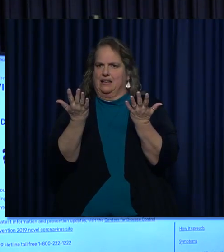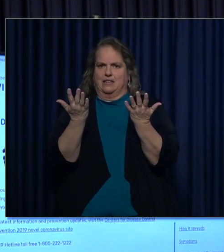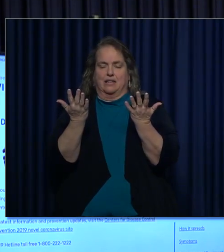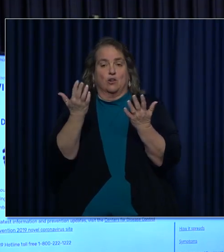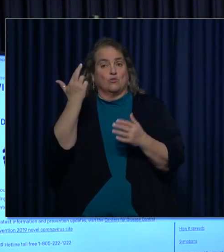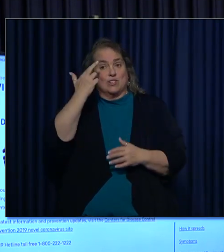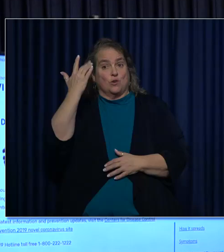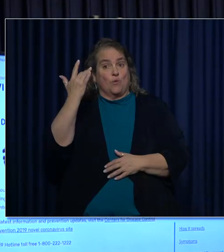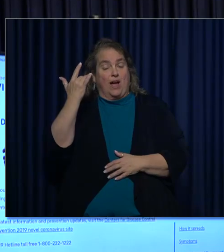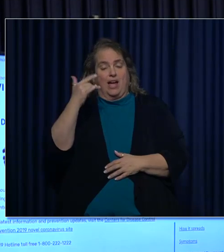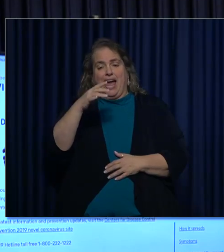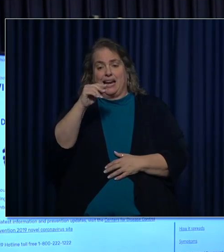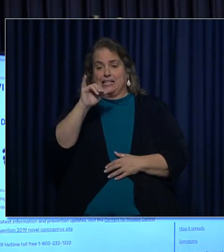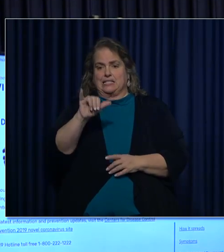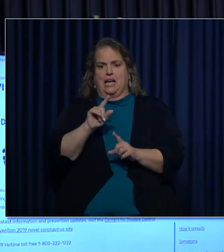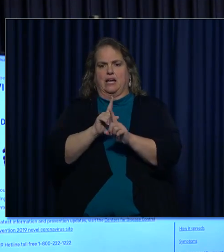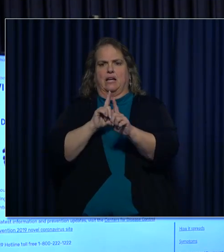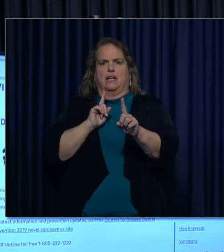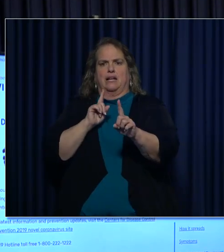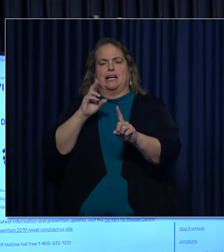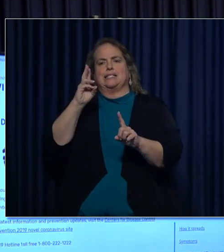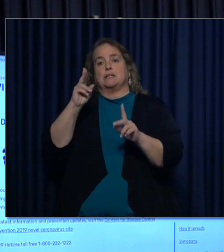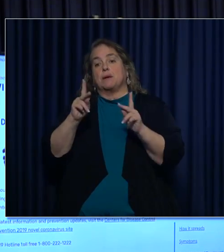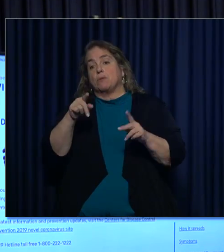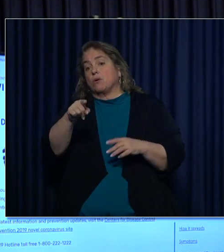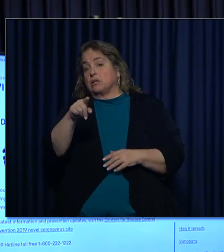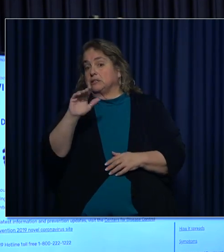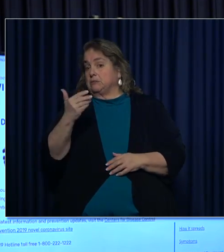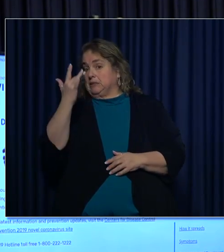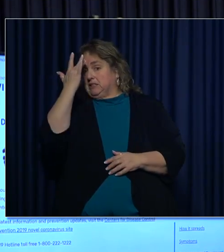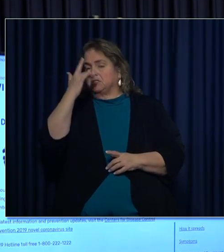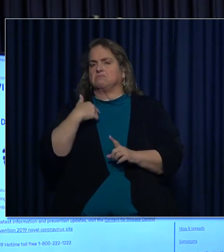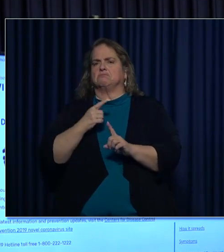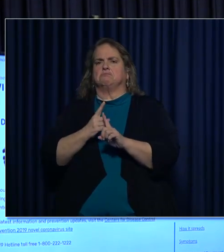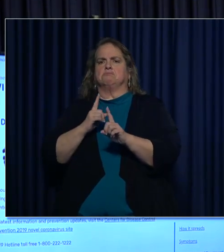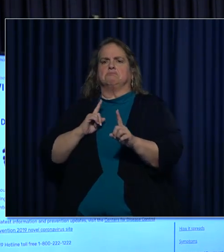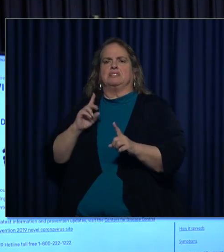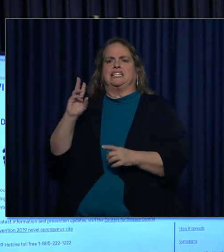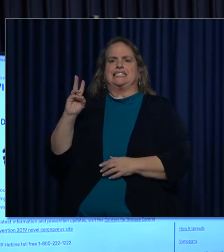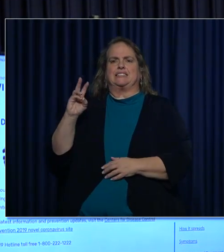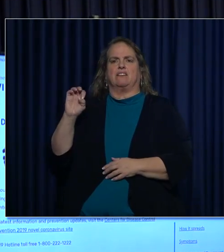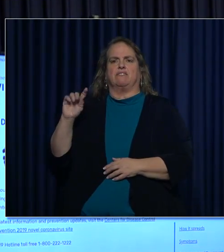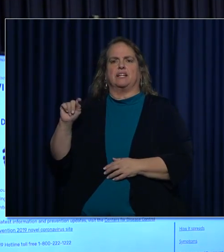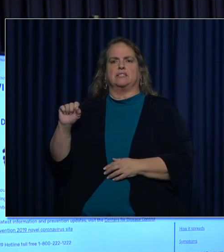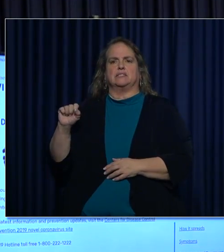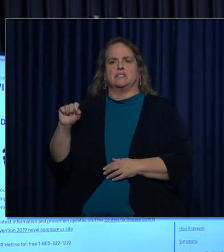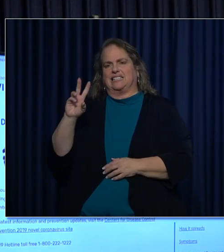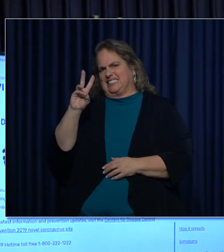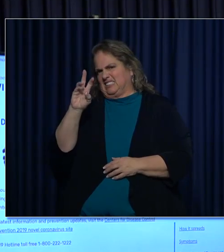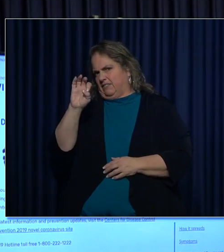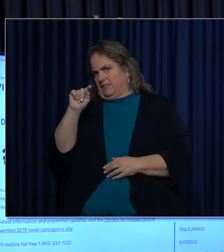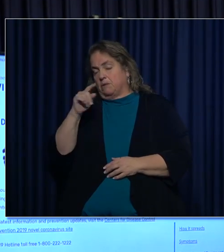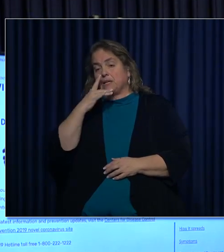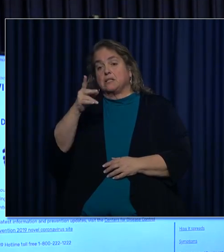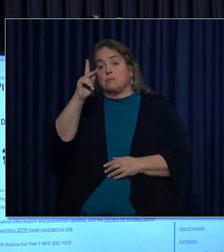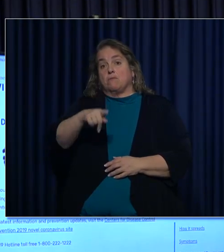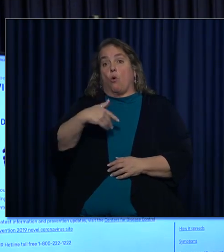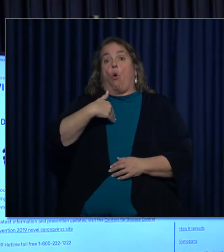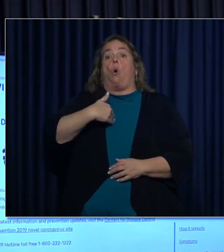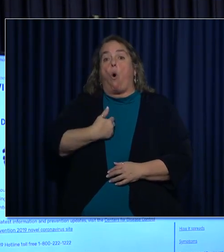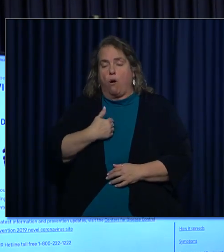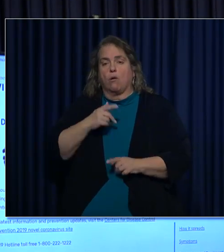stay about 6 feet away if you can from folks who appear to be visibly sick, because a lot of these are droplet spread. So if you cough and you have